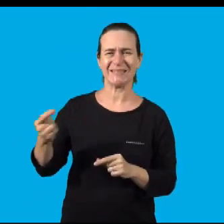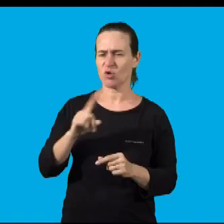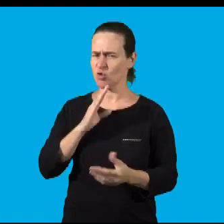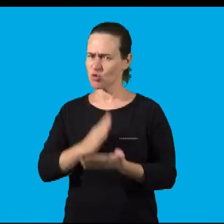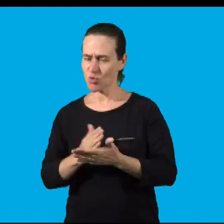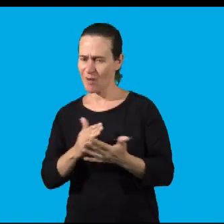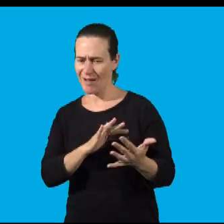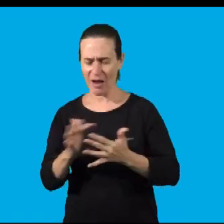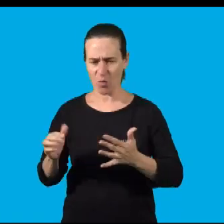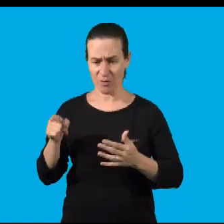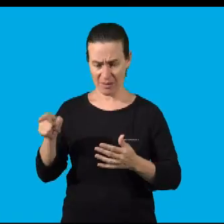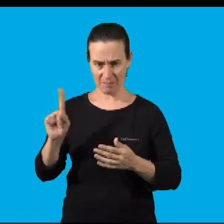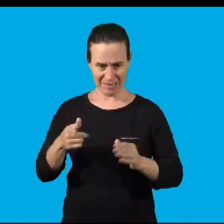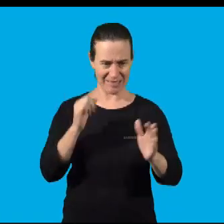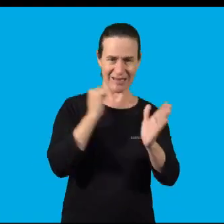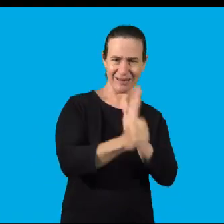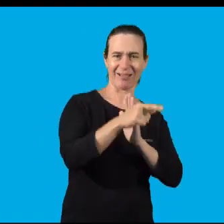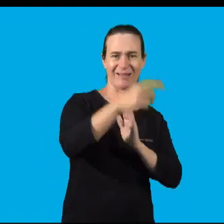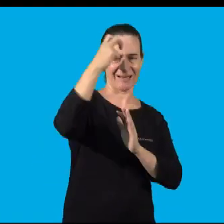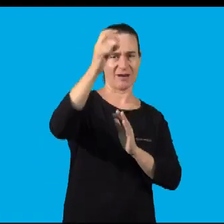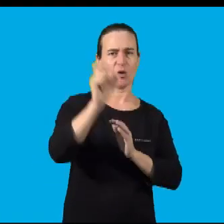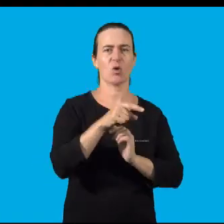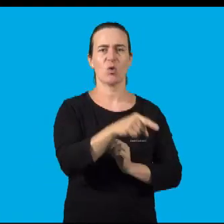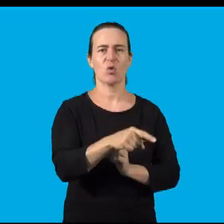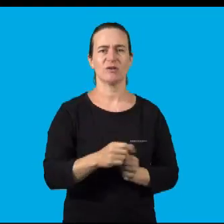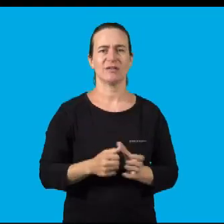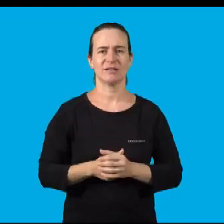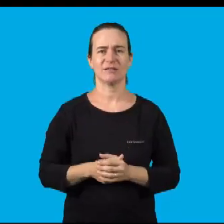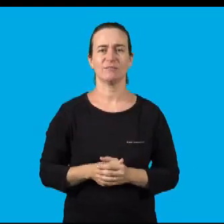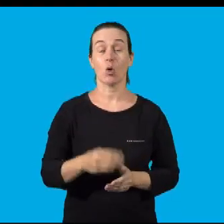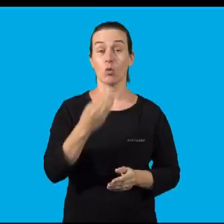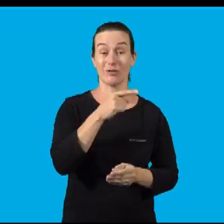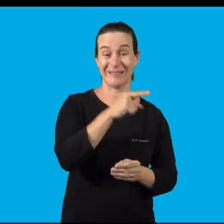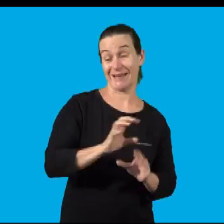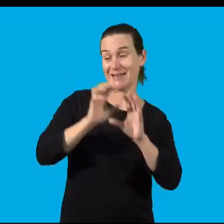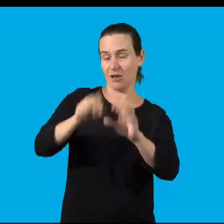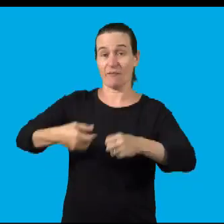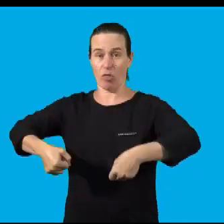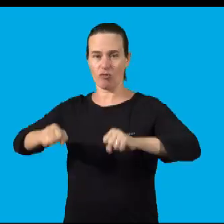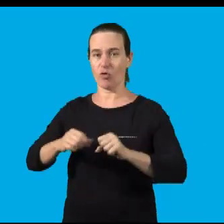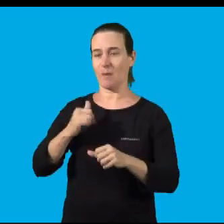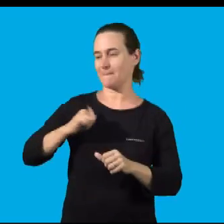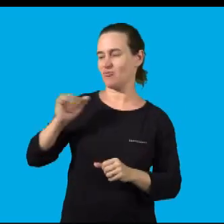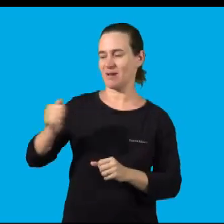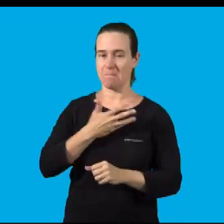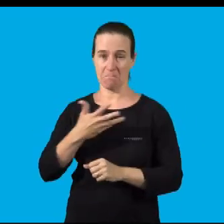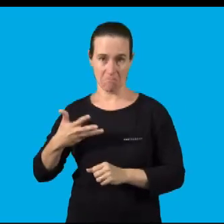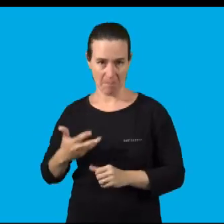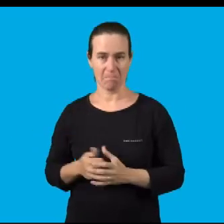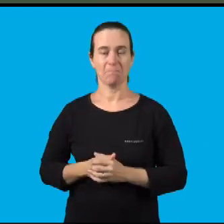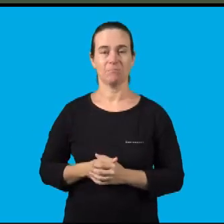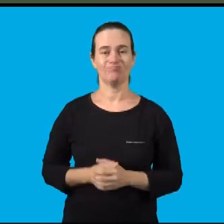how to fulfill the ghost's command to kill Claudius, who has usurped the throne and married Hamlet's mother,